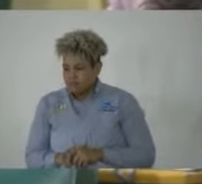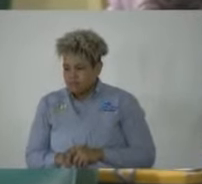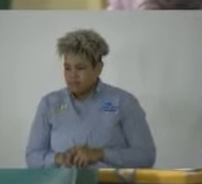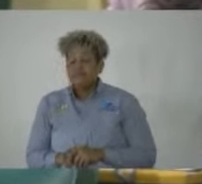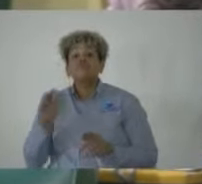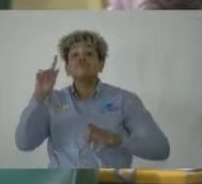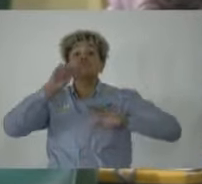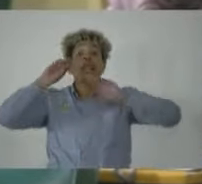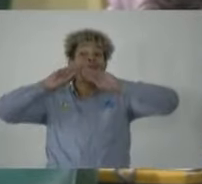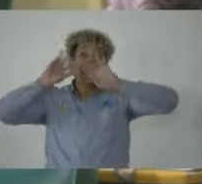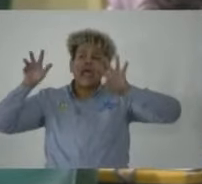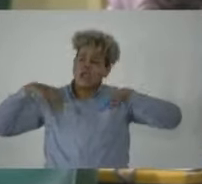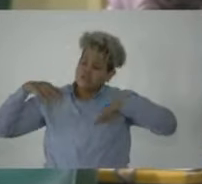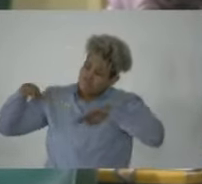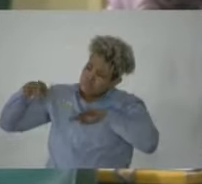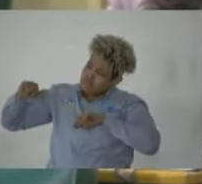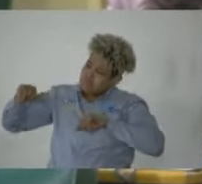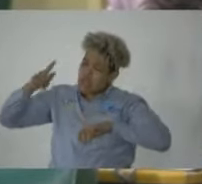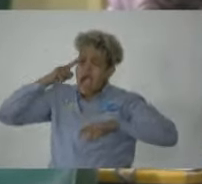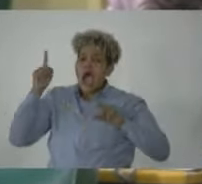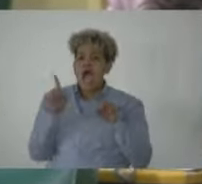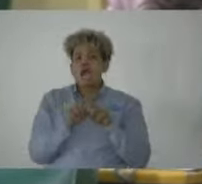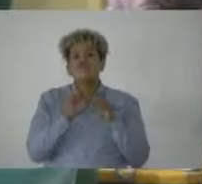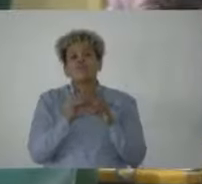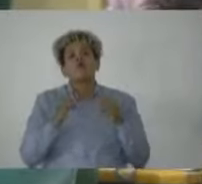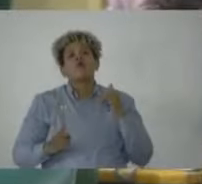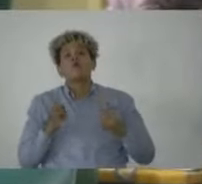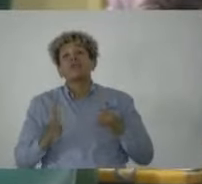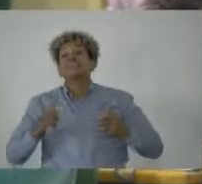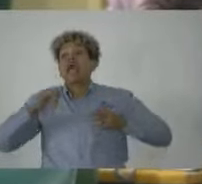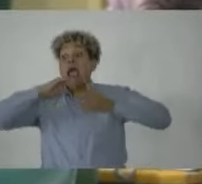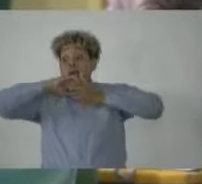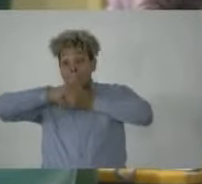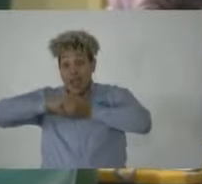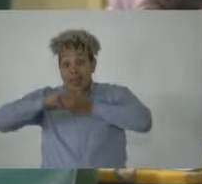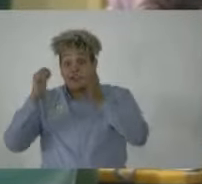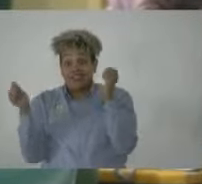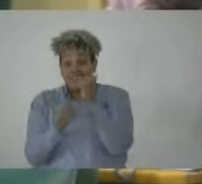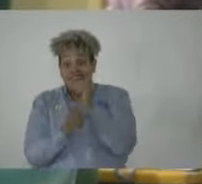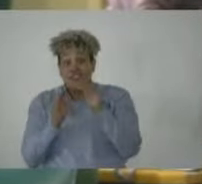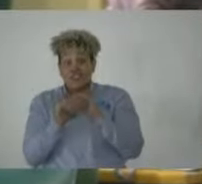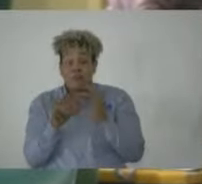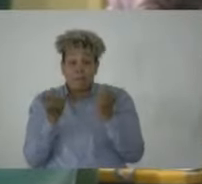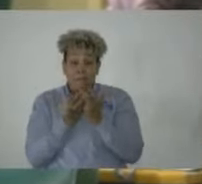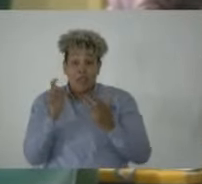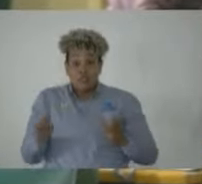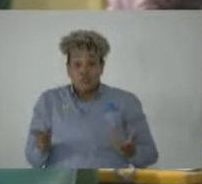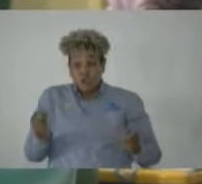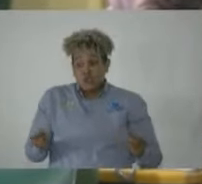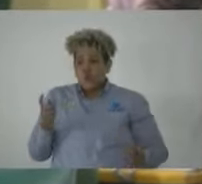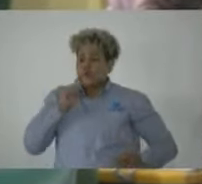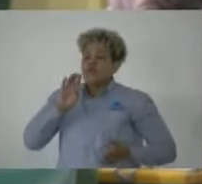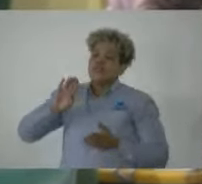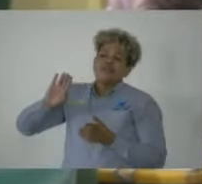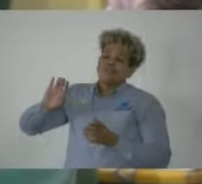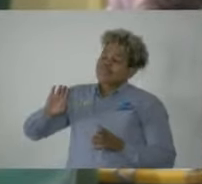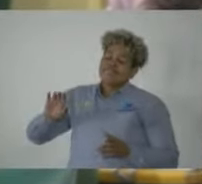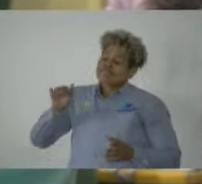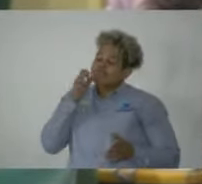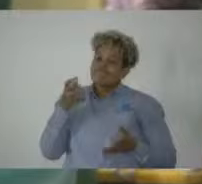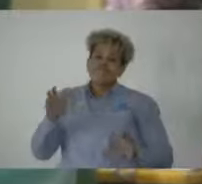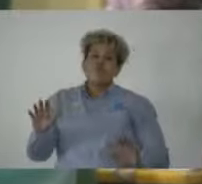It is very clear, Madam Speaker, that the agreement, which is binding on Jamaica, forbids the application of